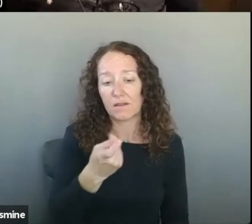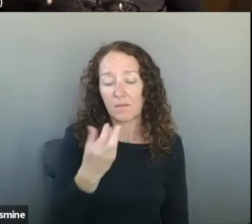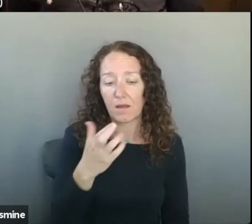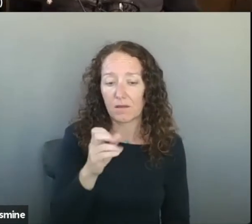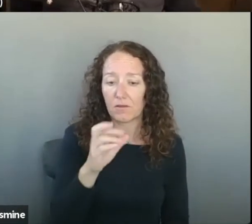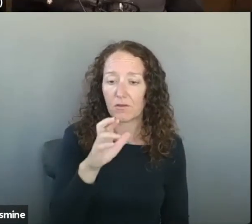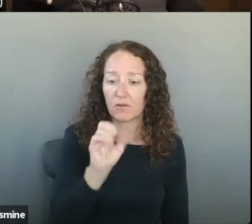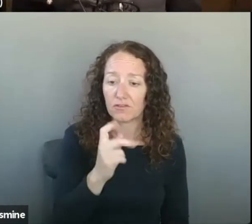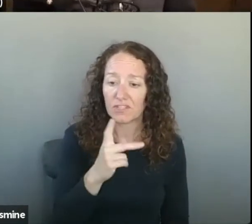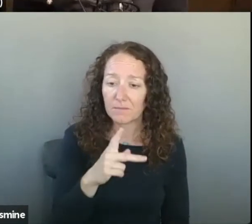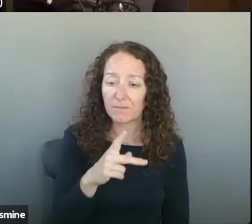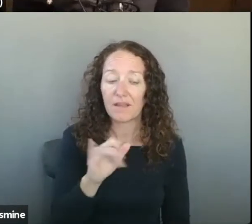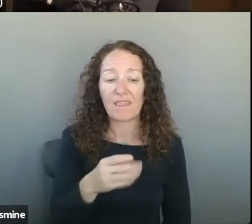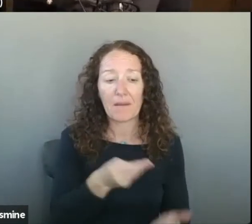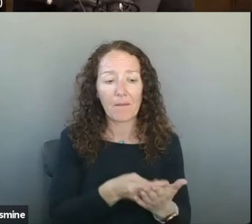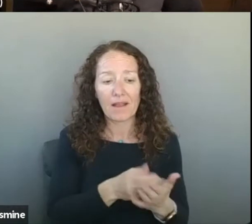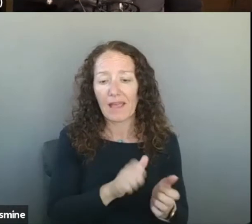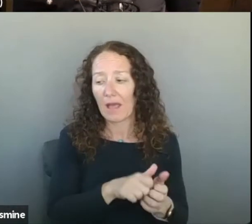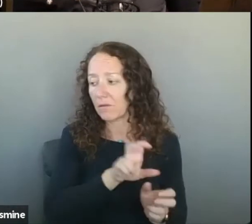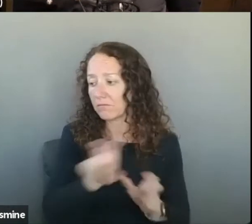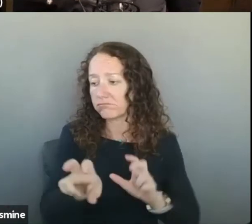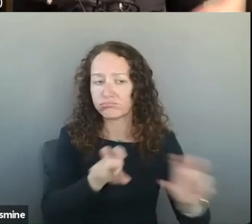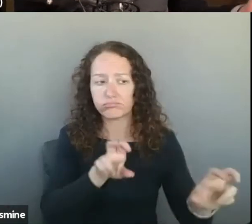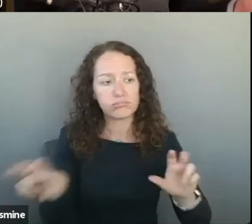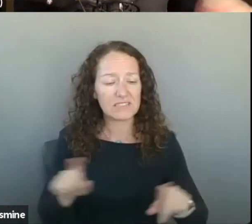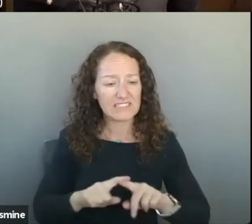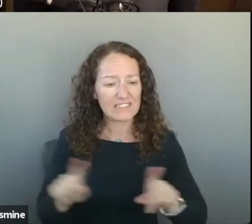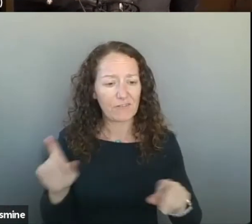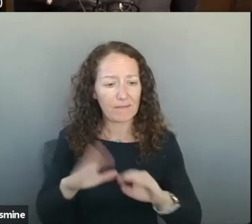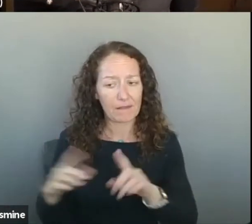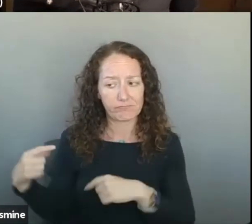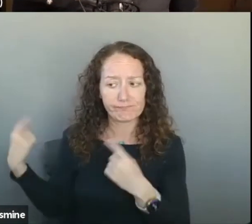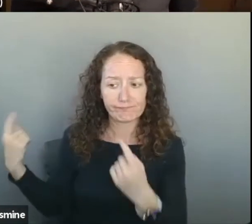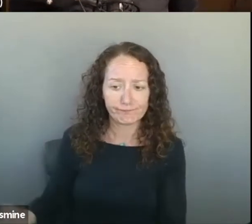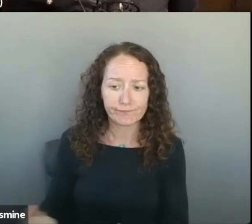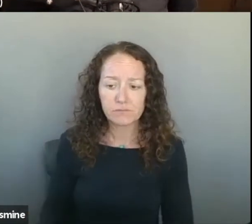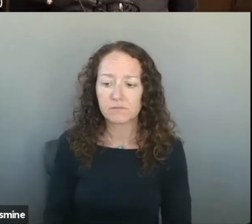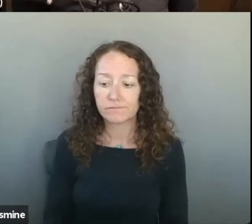differently than is traditional.